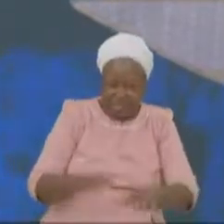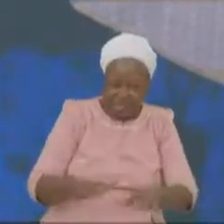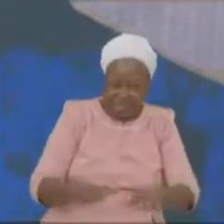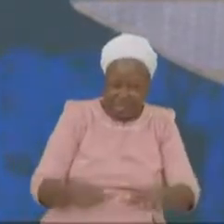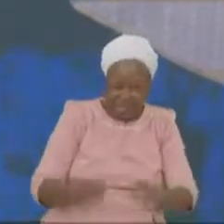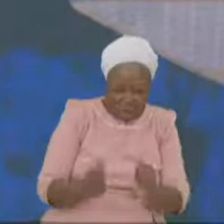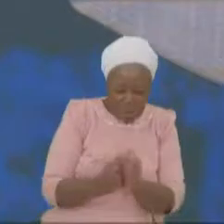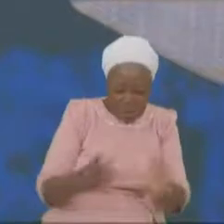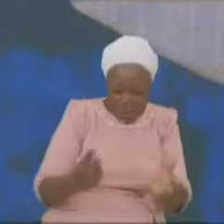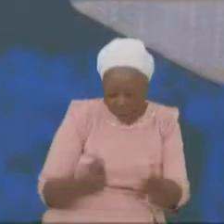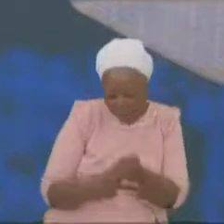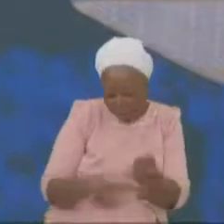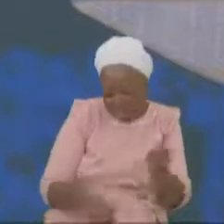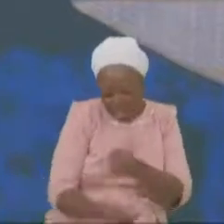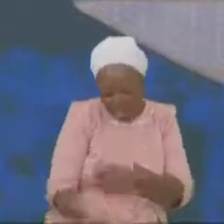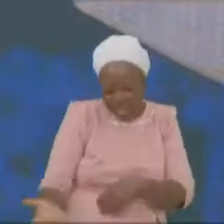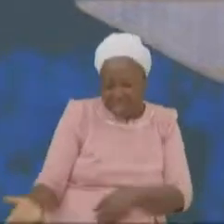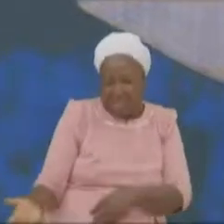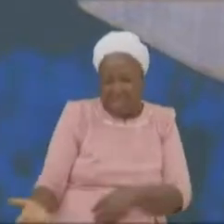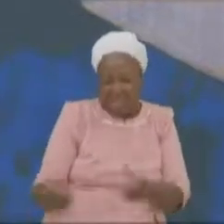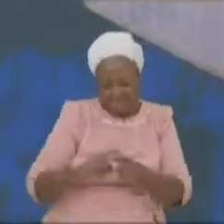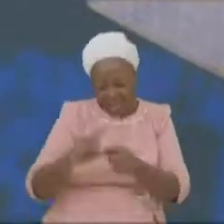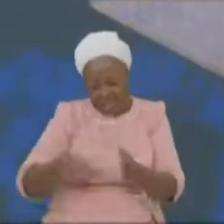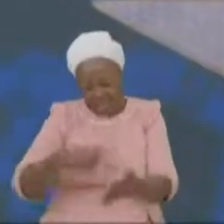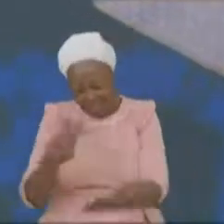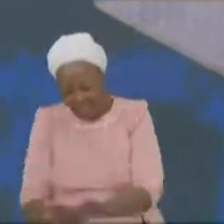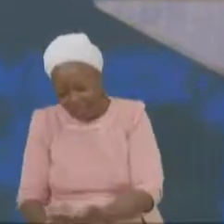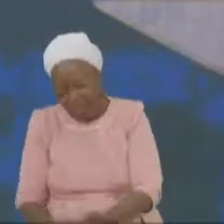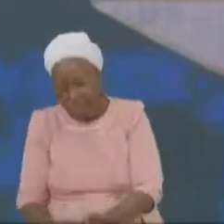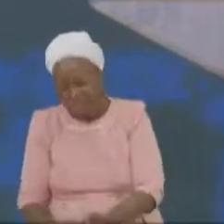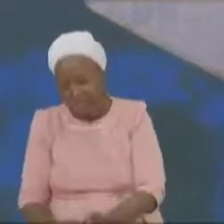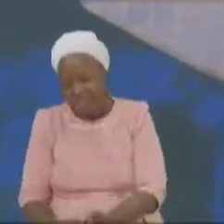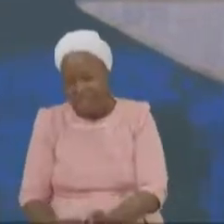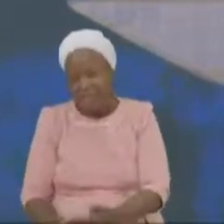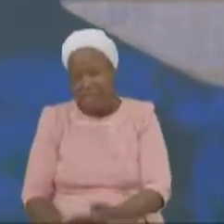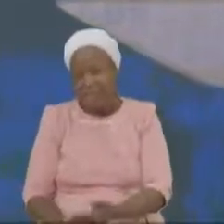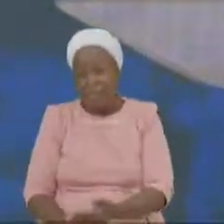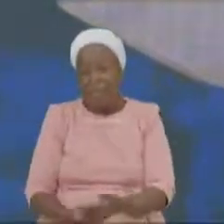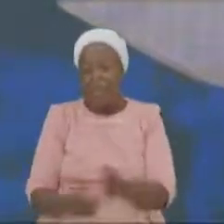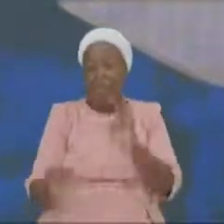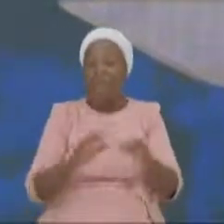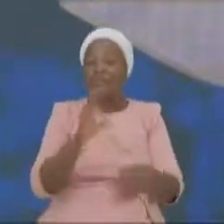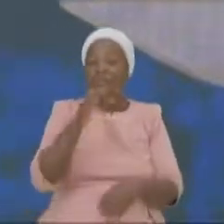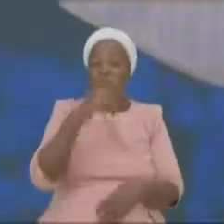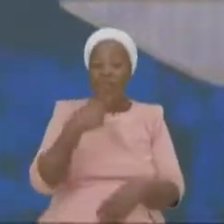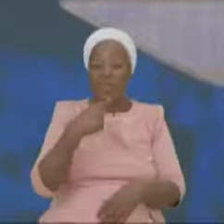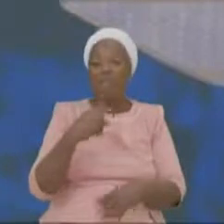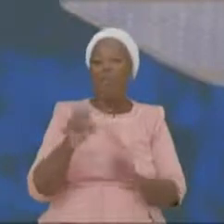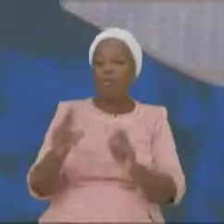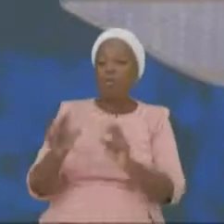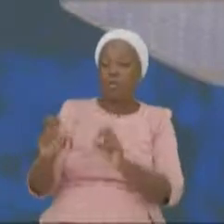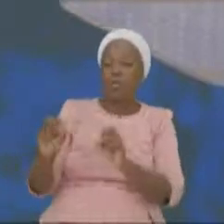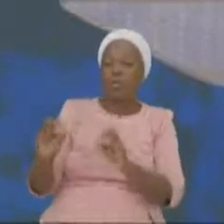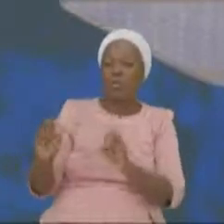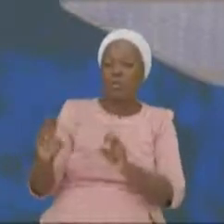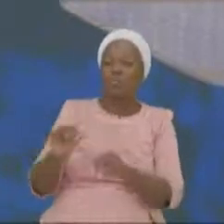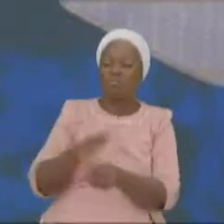without holding something, then we fell down. Did mommy say, that's all right, that's